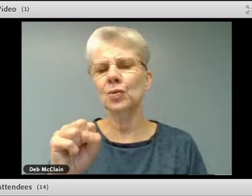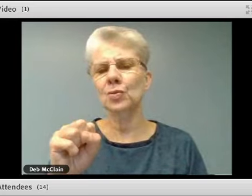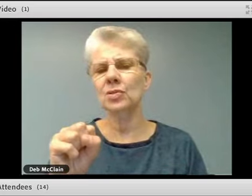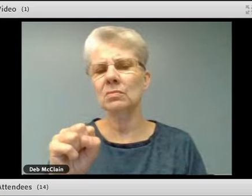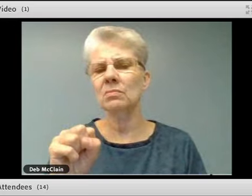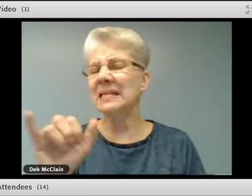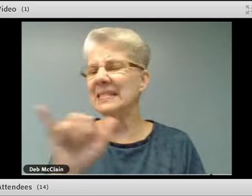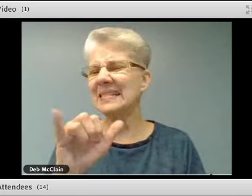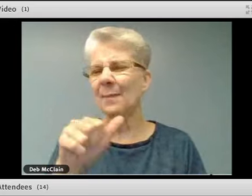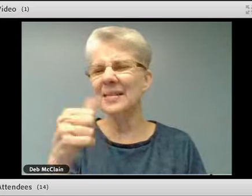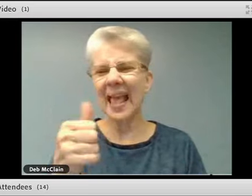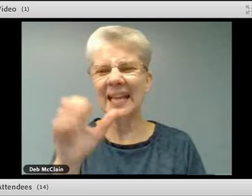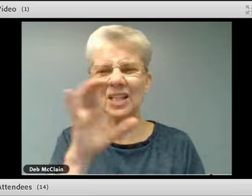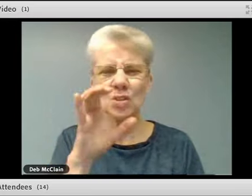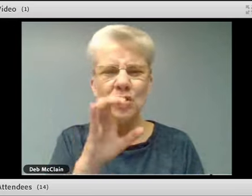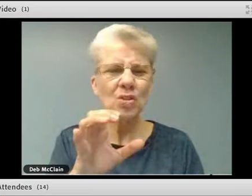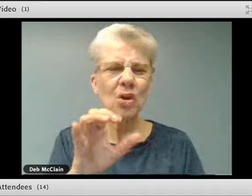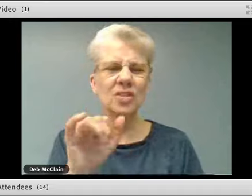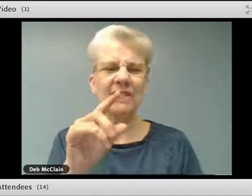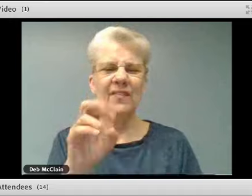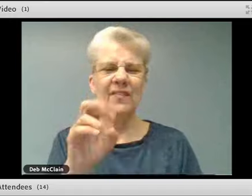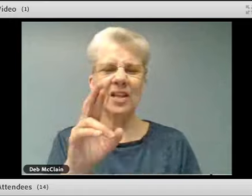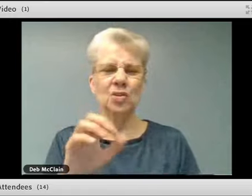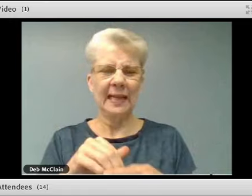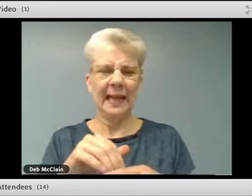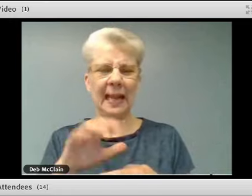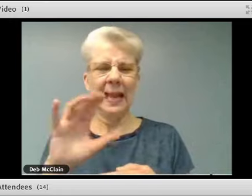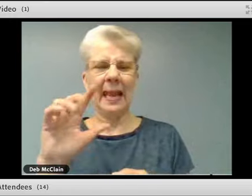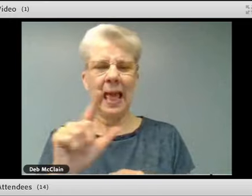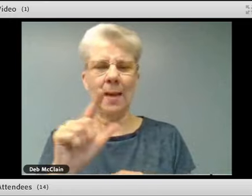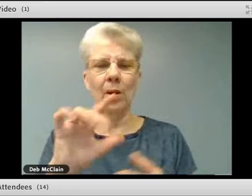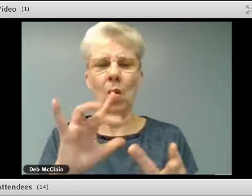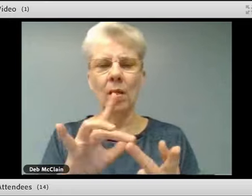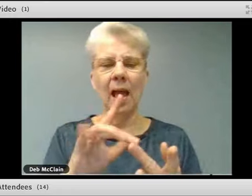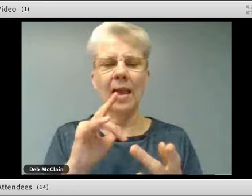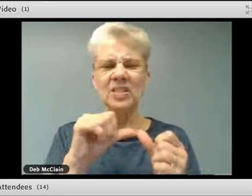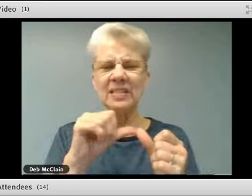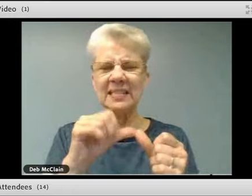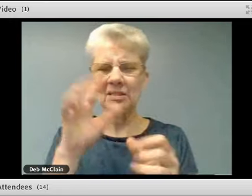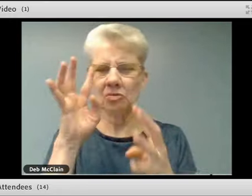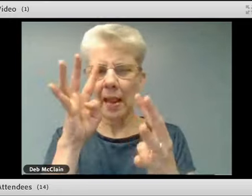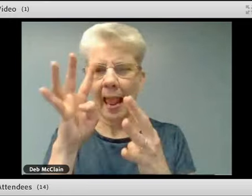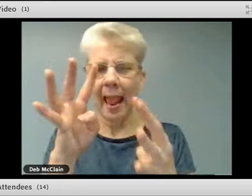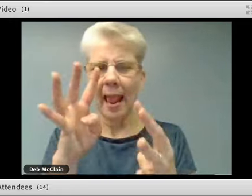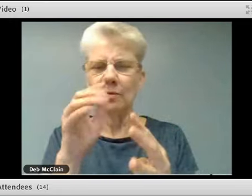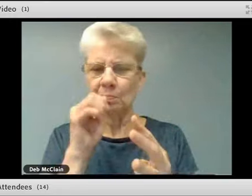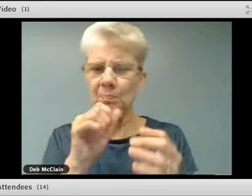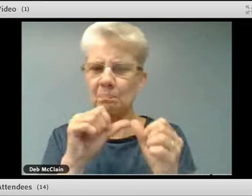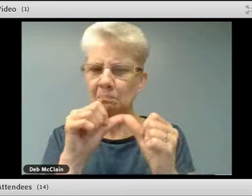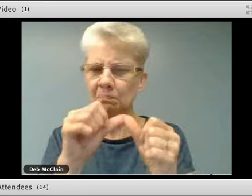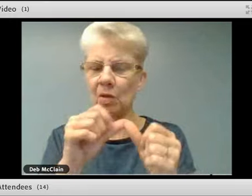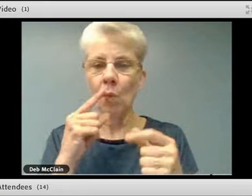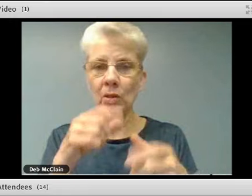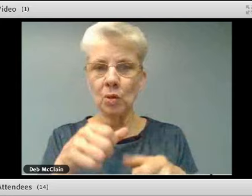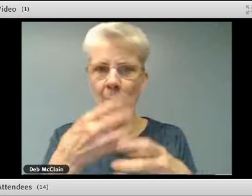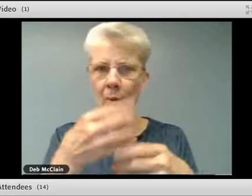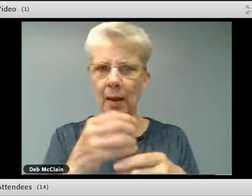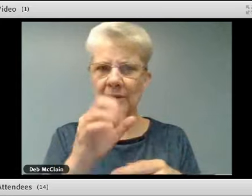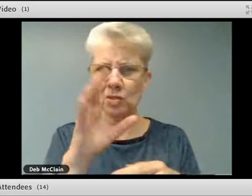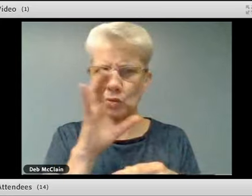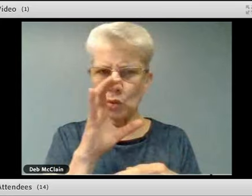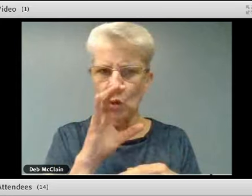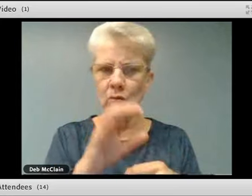in the library or online. And a little persistence and creativity goes a long way when doing your searches. You can